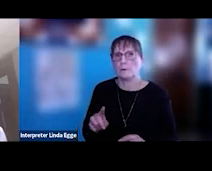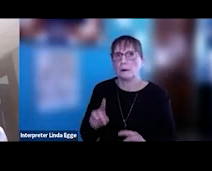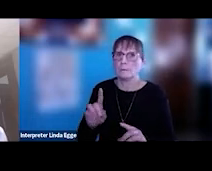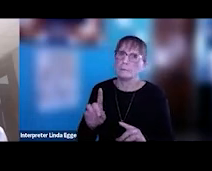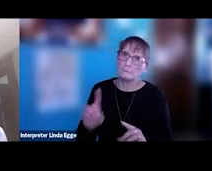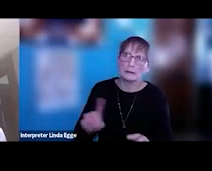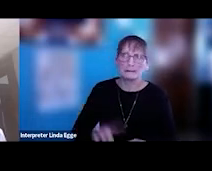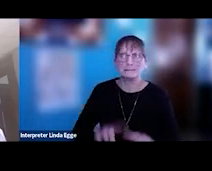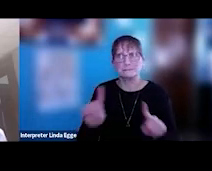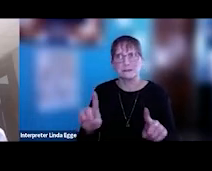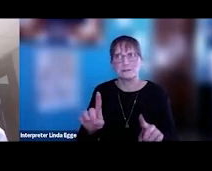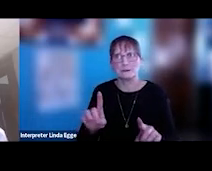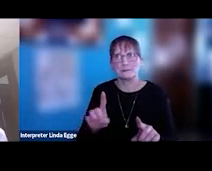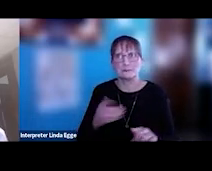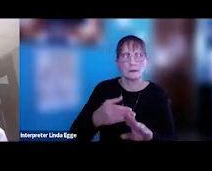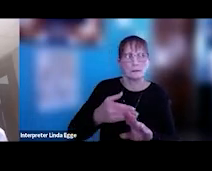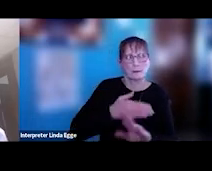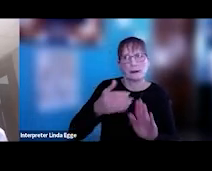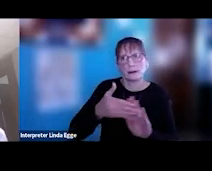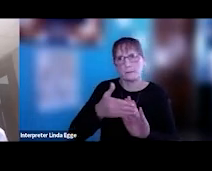difference in terms of pre and post training,